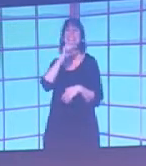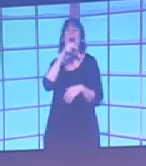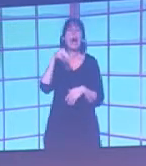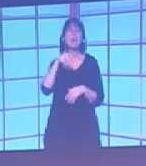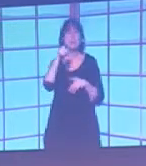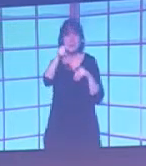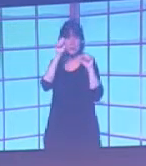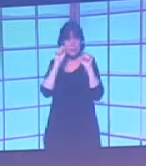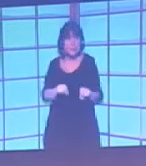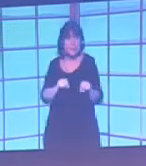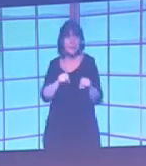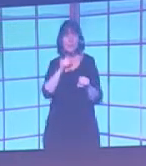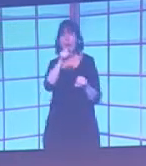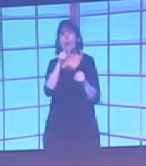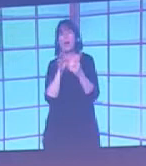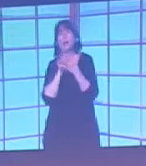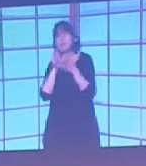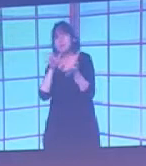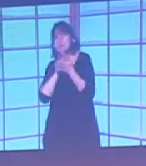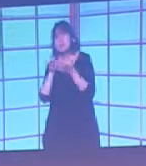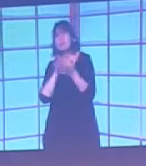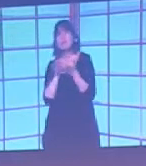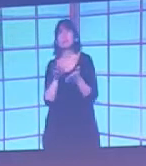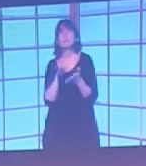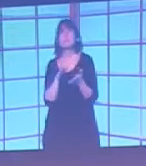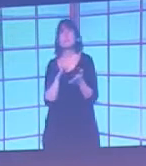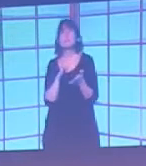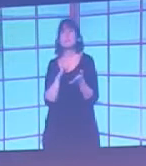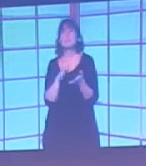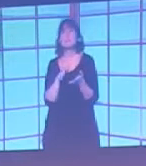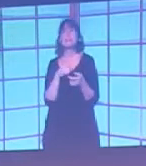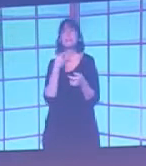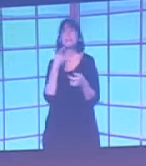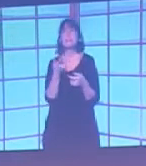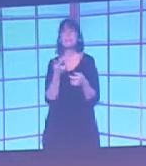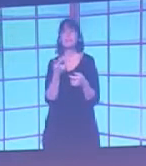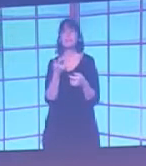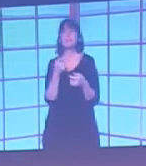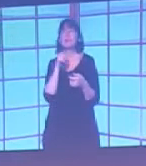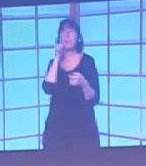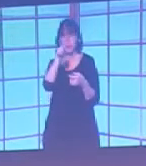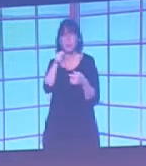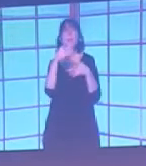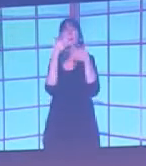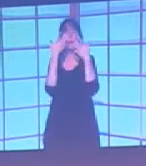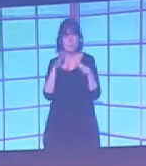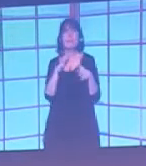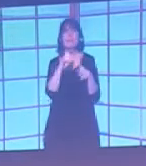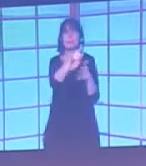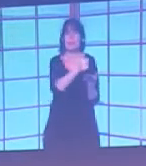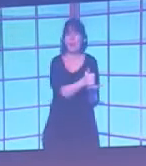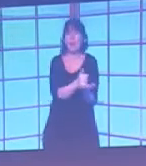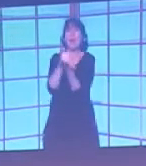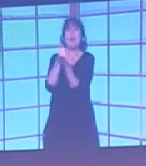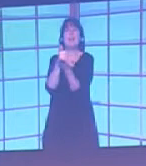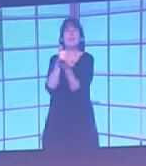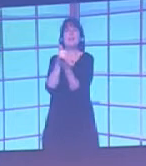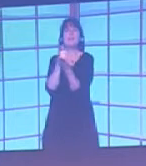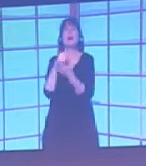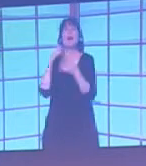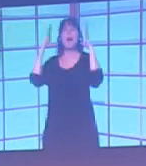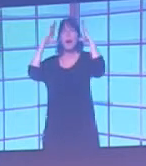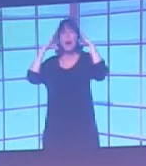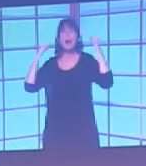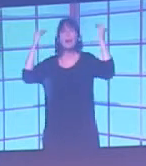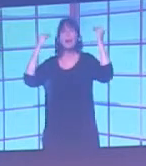few words, if we give you a mic, about how you've been helping to facilitate this in the Netherlands.